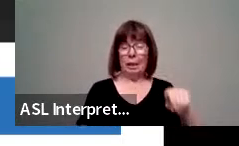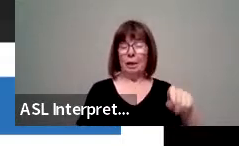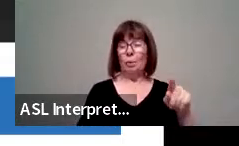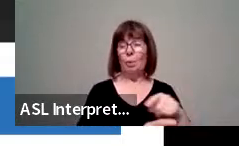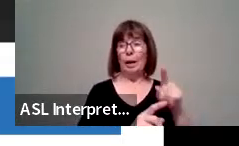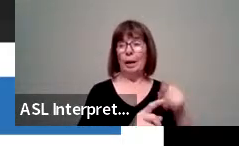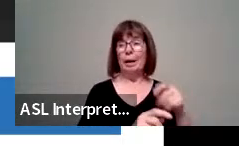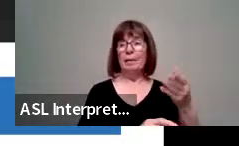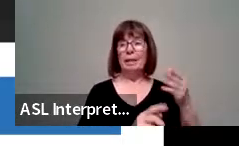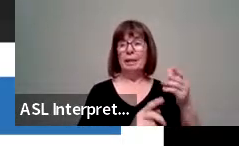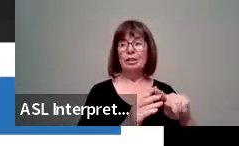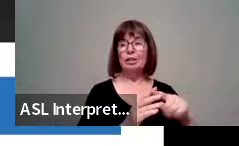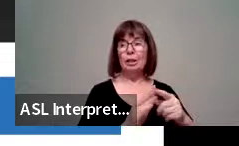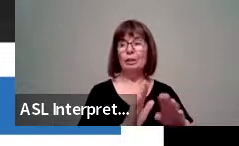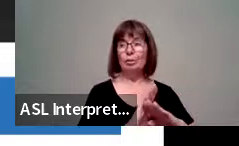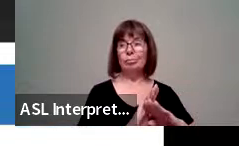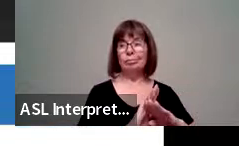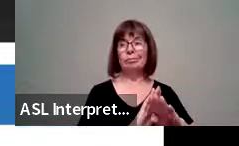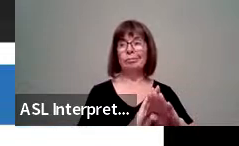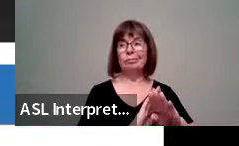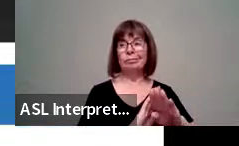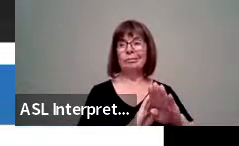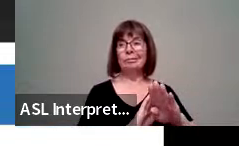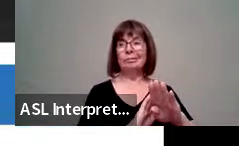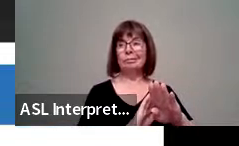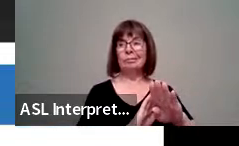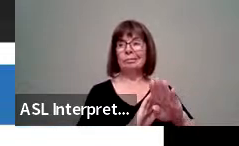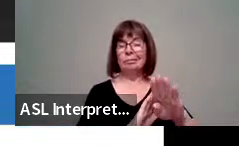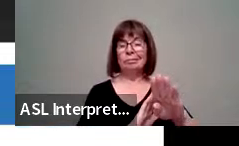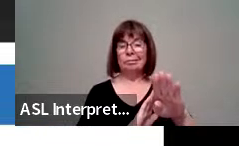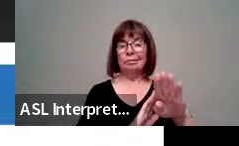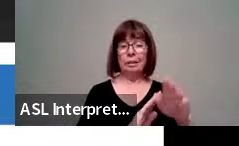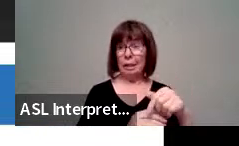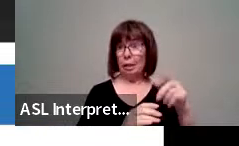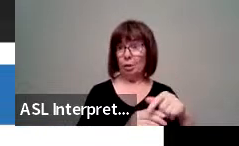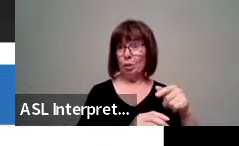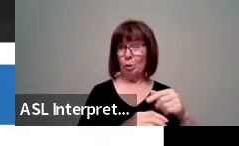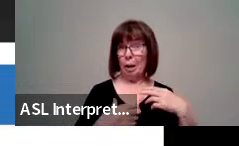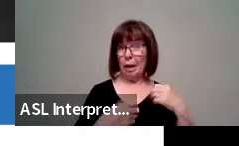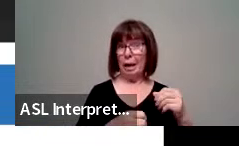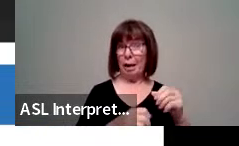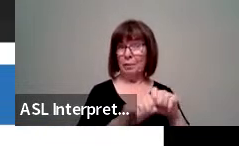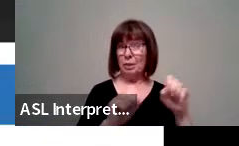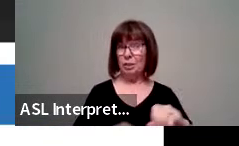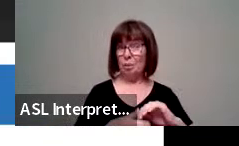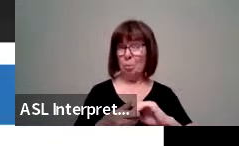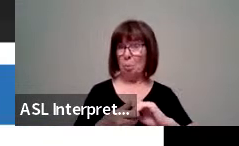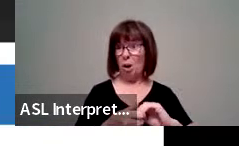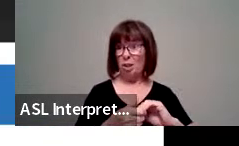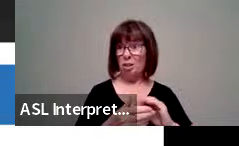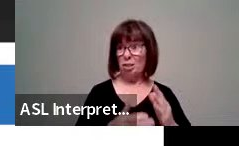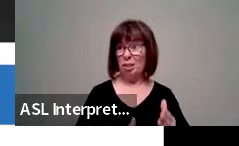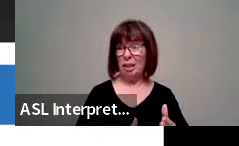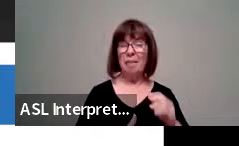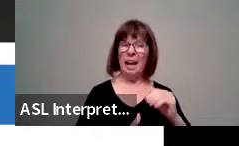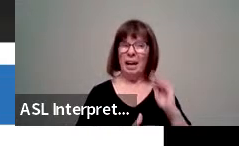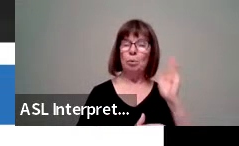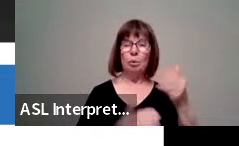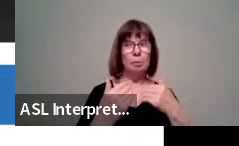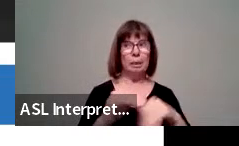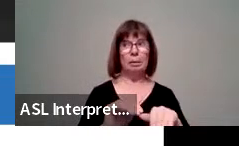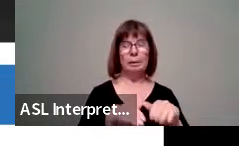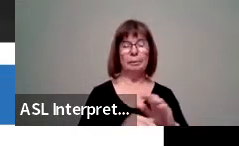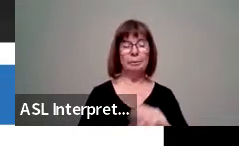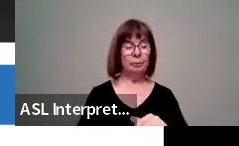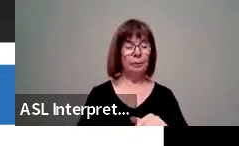to ramp up? Is that if that goes to our health system partners, that's going to be a limitation. If I'm glad